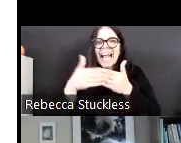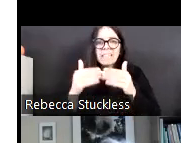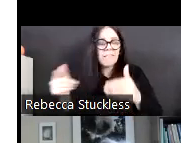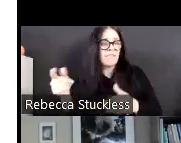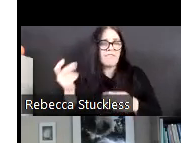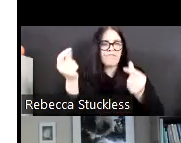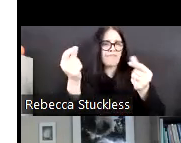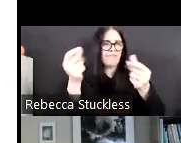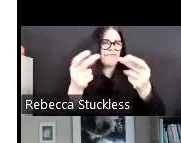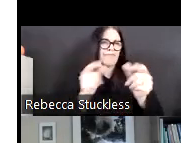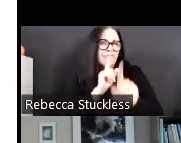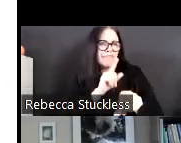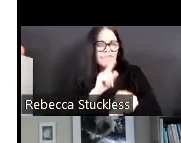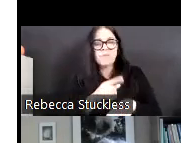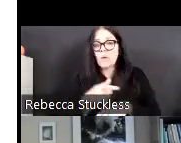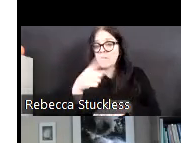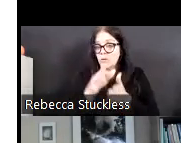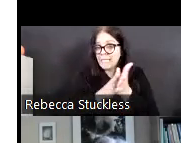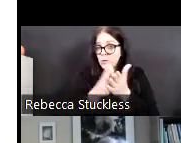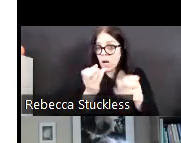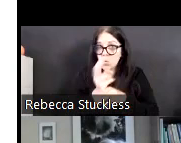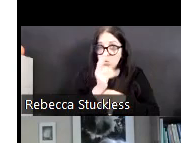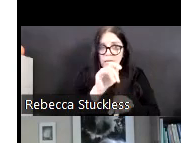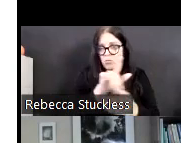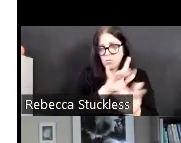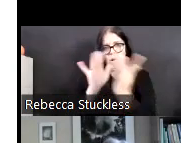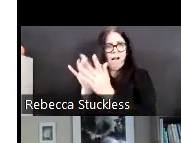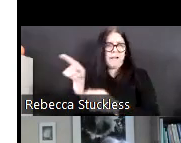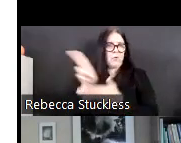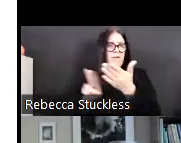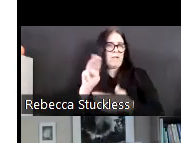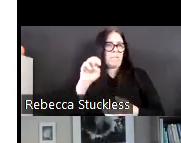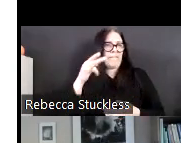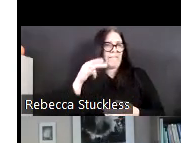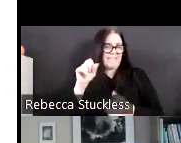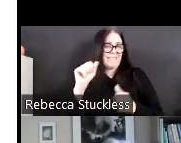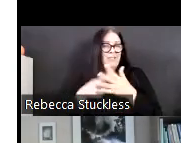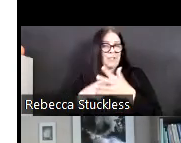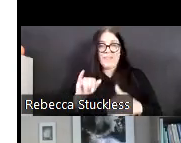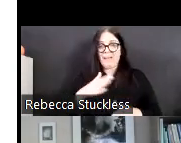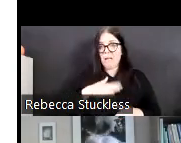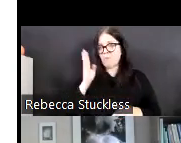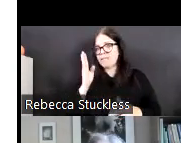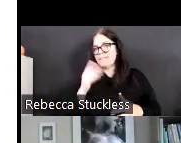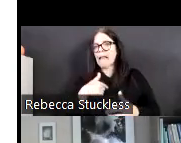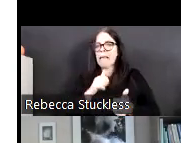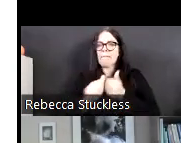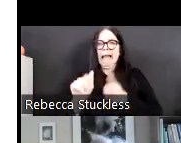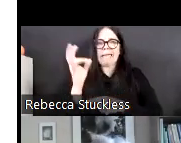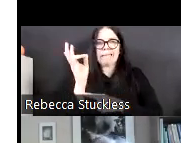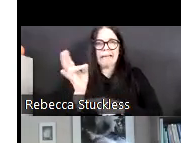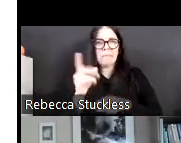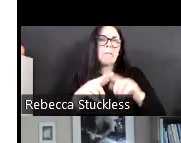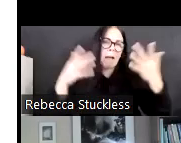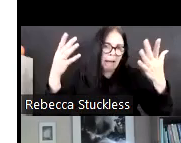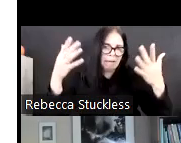so if you're interested in using this tool, contact them and you can get started. And that's my presentation. Not quite 7 minutes, but. Thank